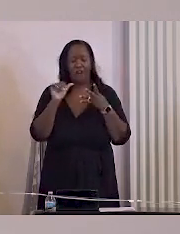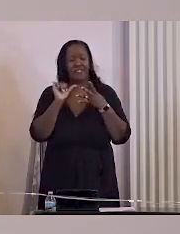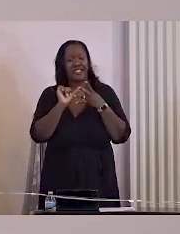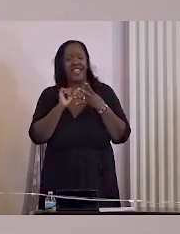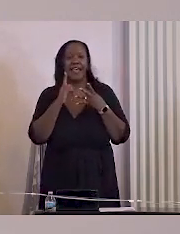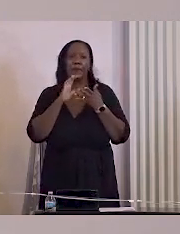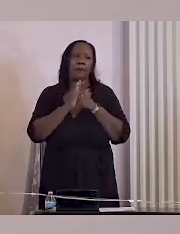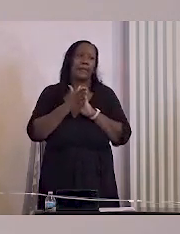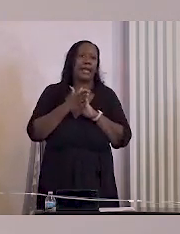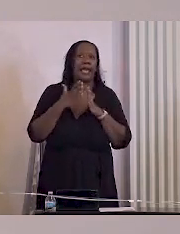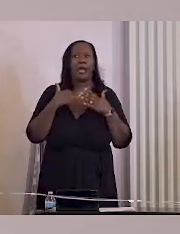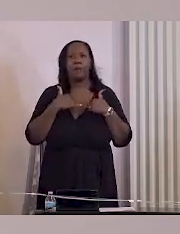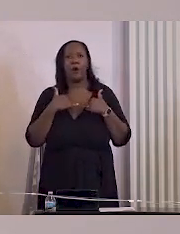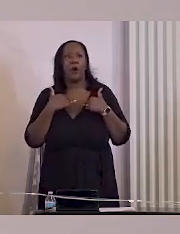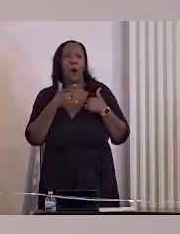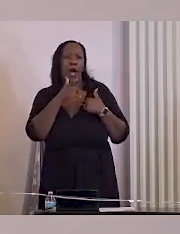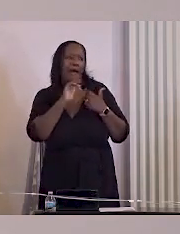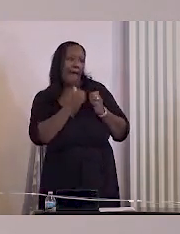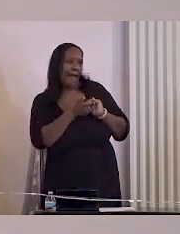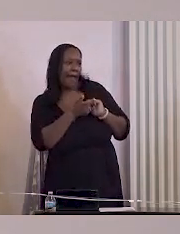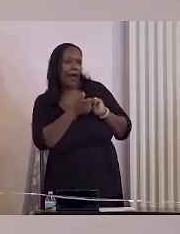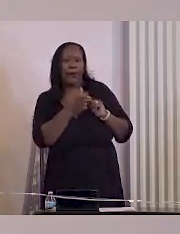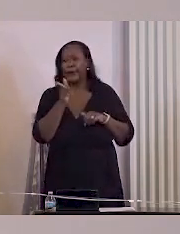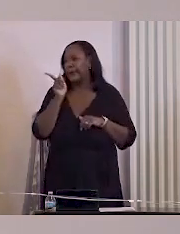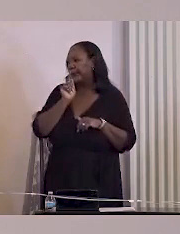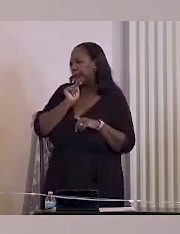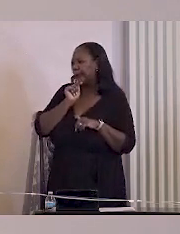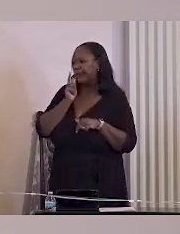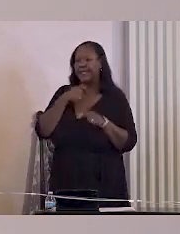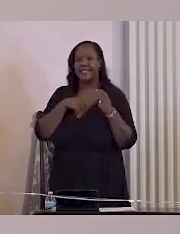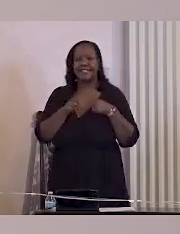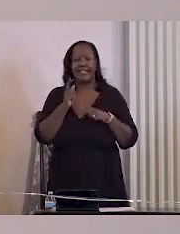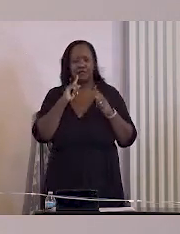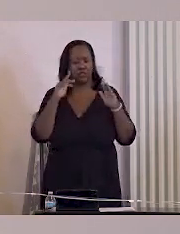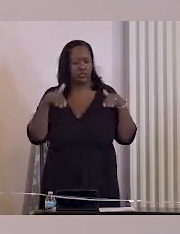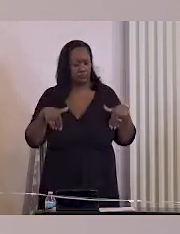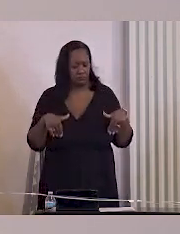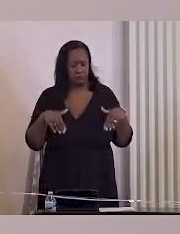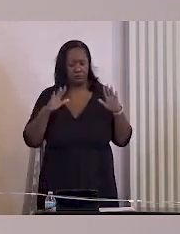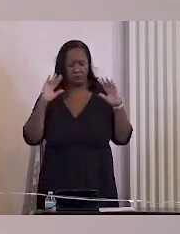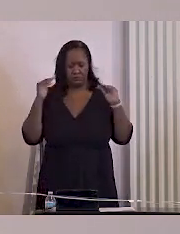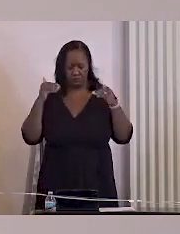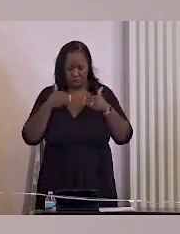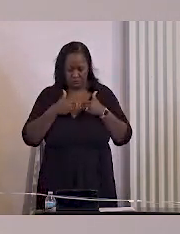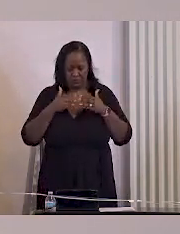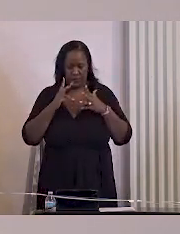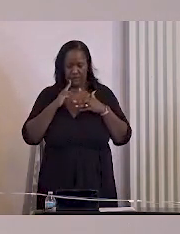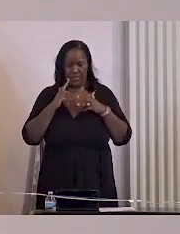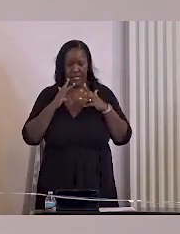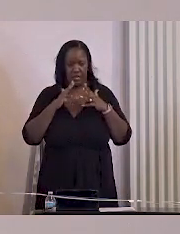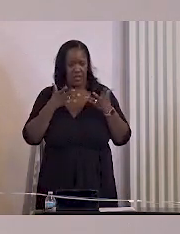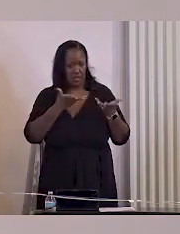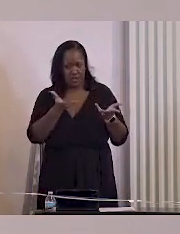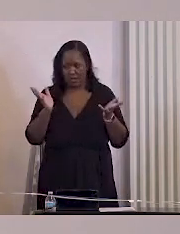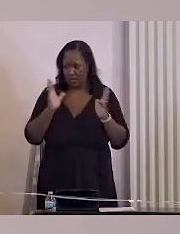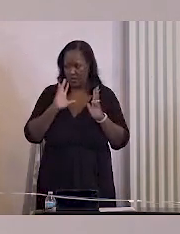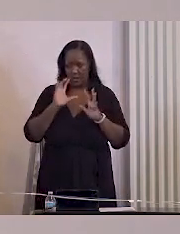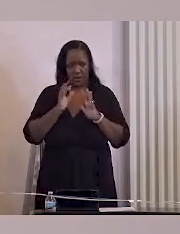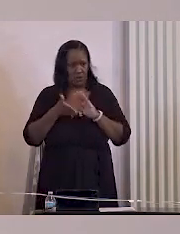up in how we want to help and who we want to help instead of taking a moment to engage in their inner workings of the